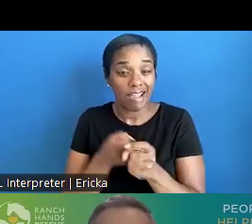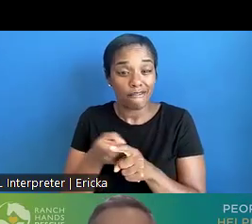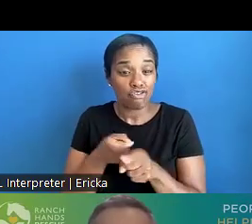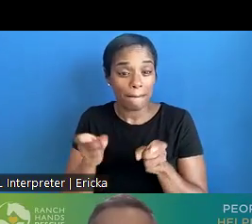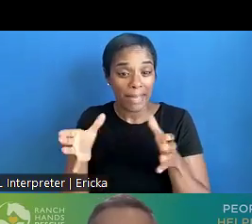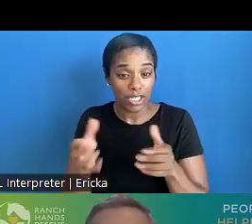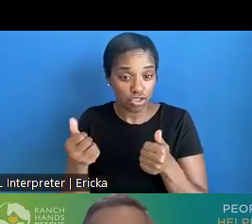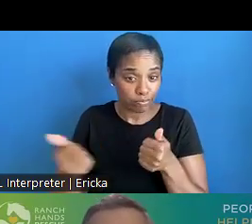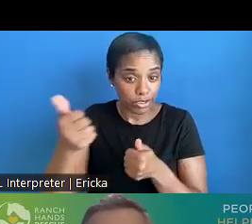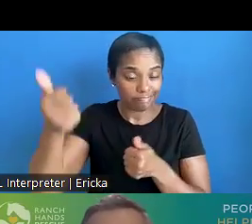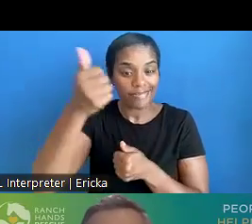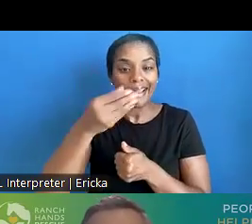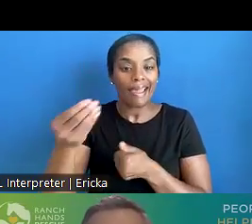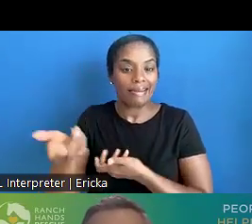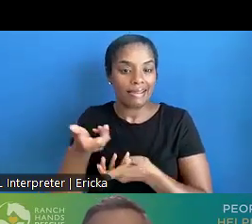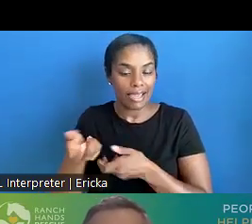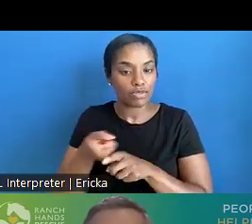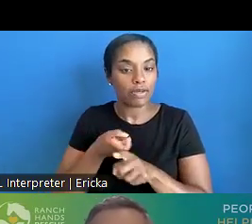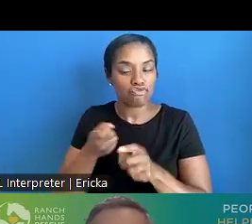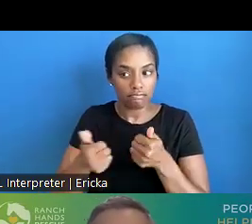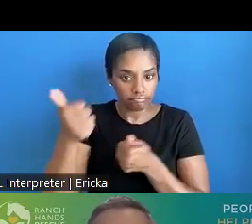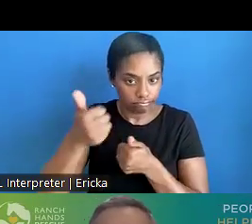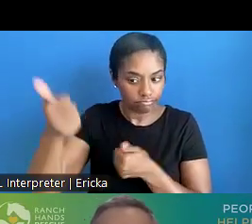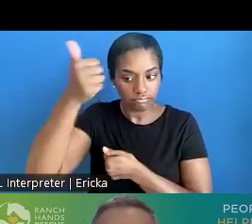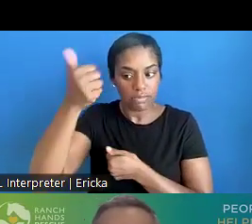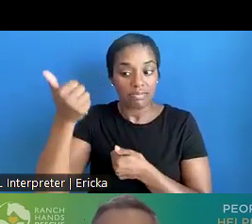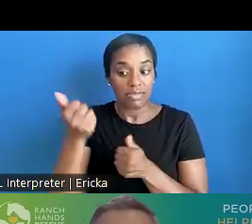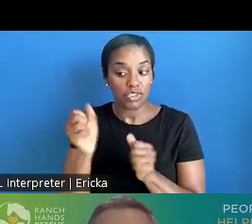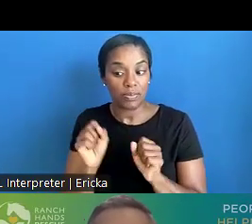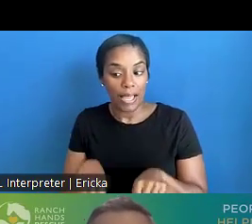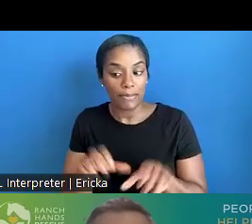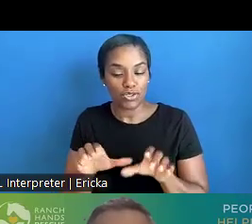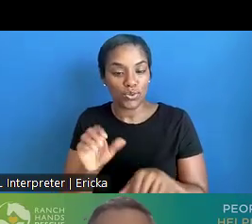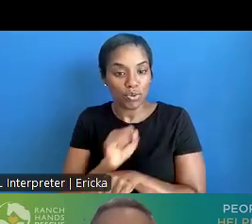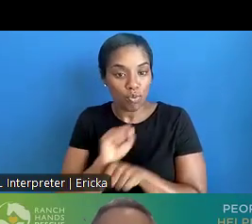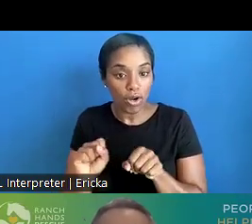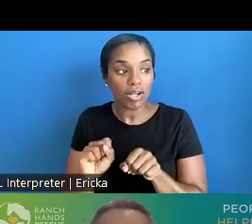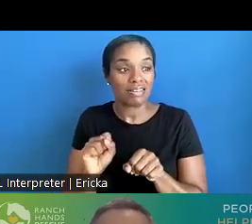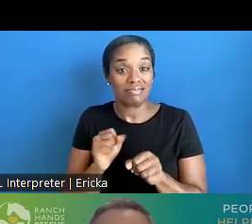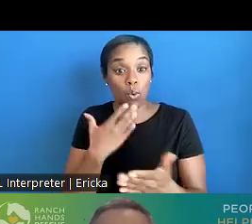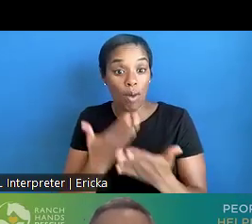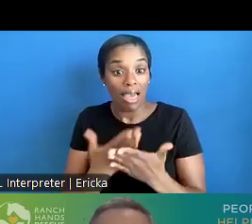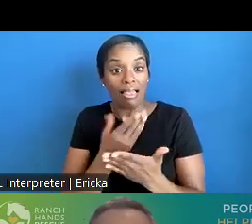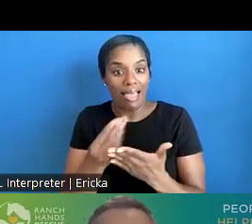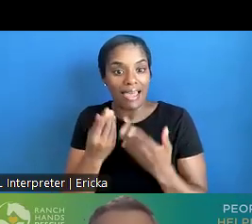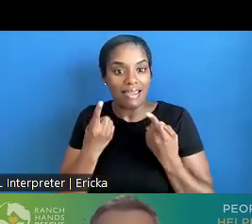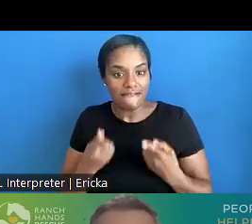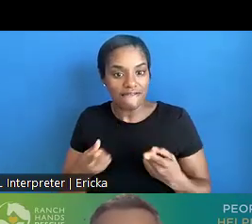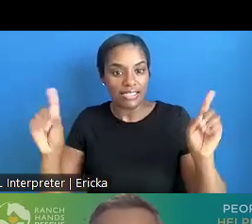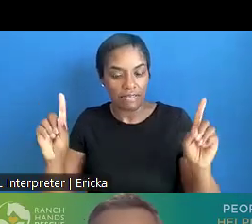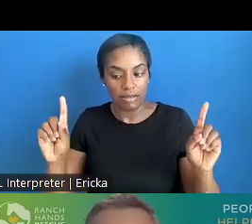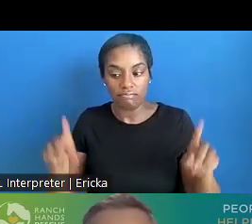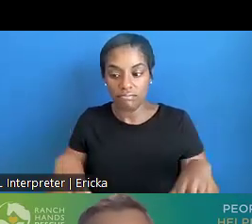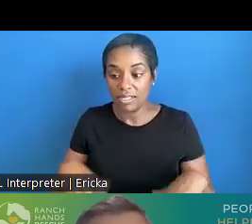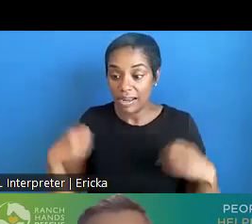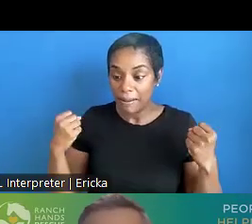of engagement from management in order to do the work well and effectively. Because as many people on